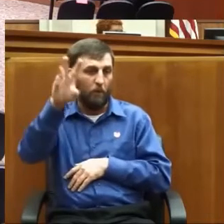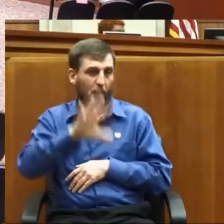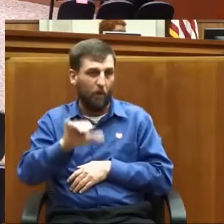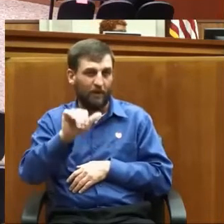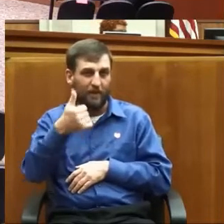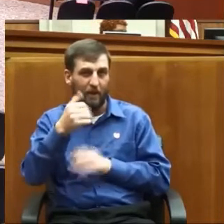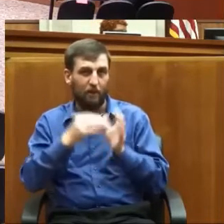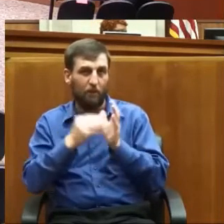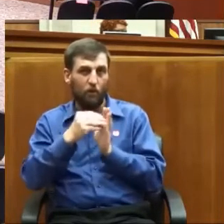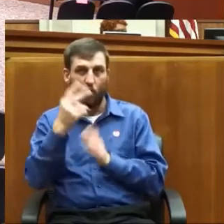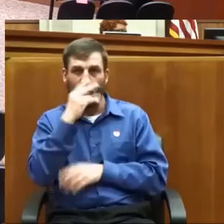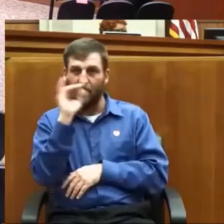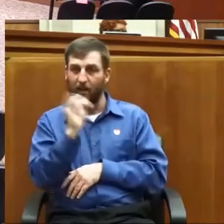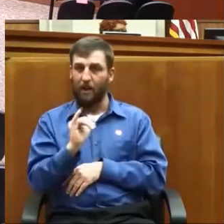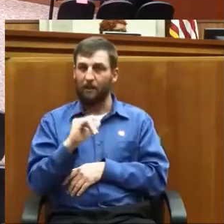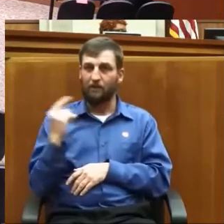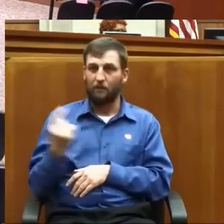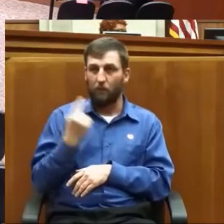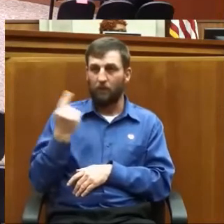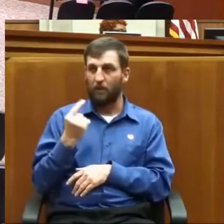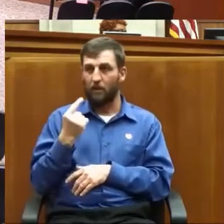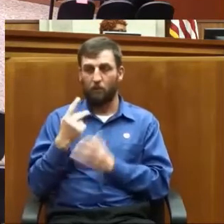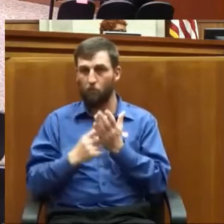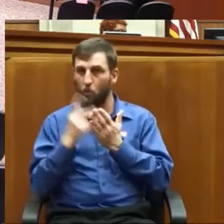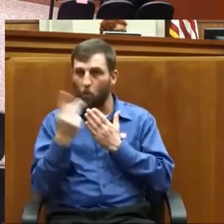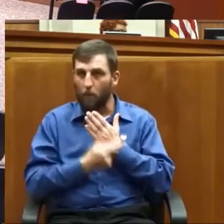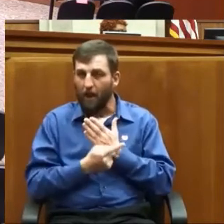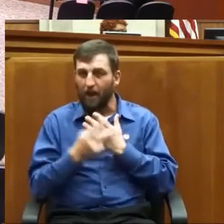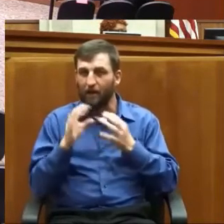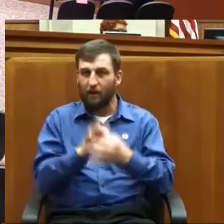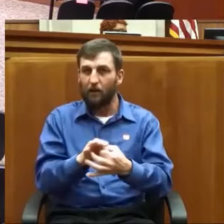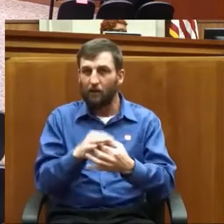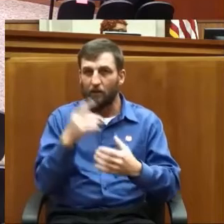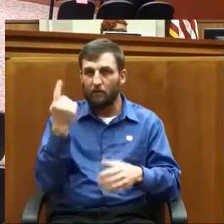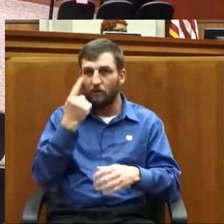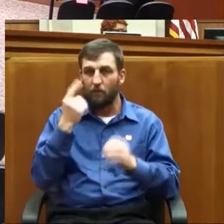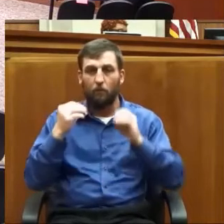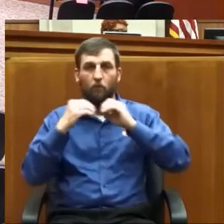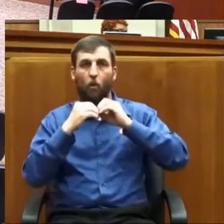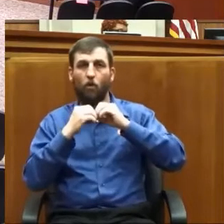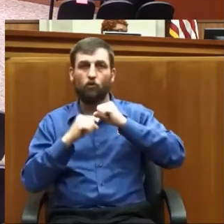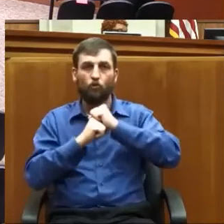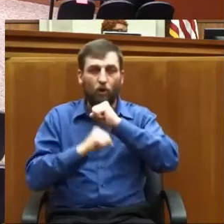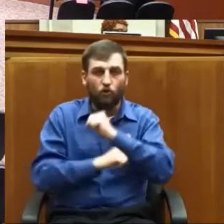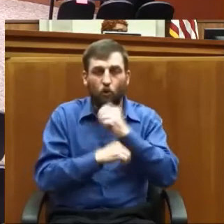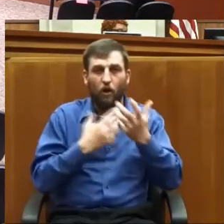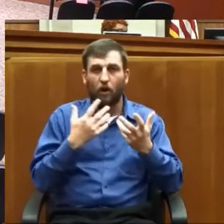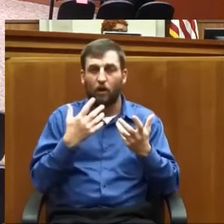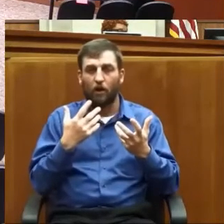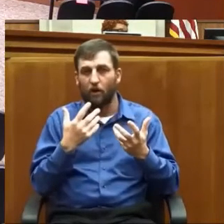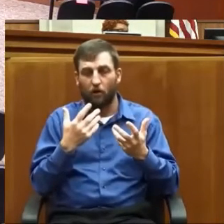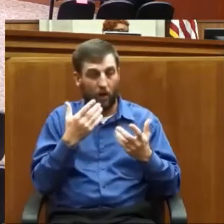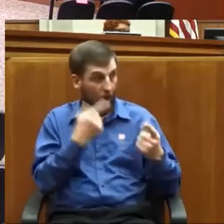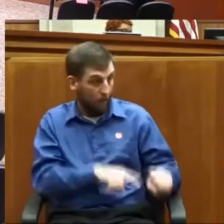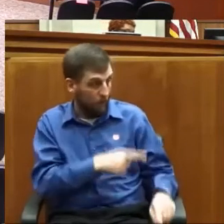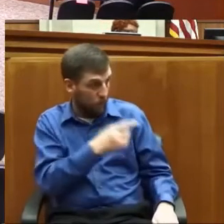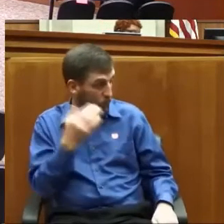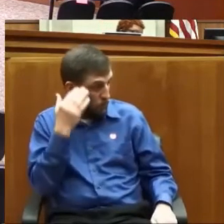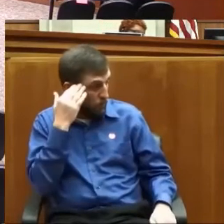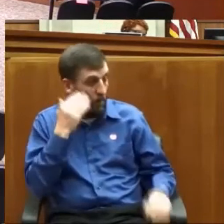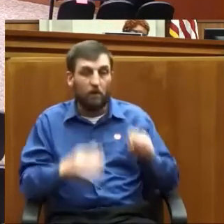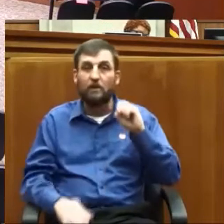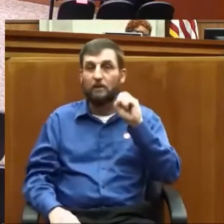it looks like that's something programmatic, not just that there were pay raises, but something more structural that happened. Do you happen to know offhand? Yeah,